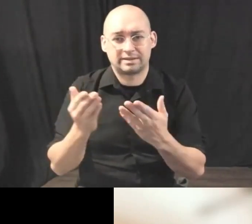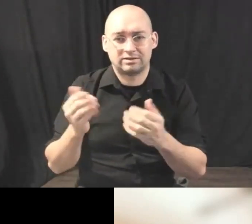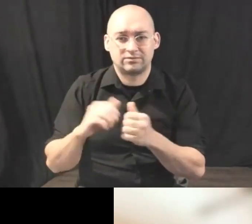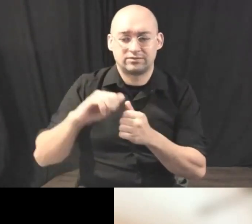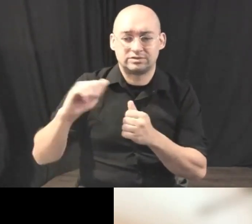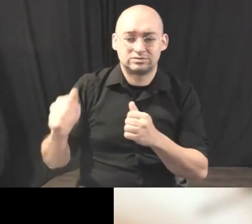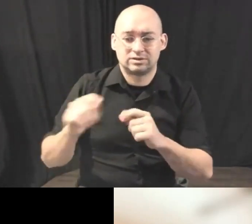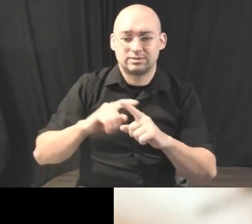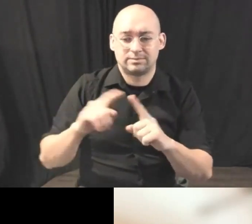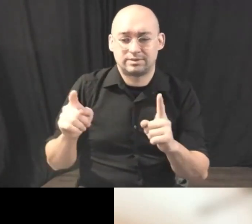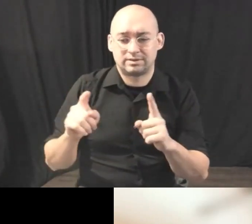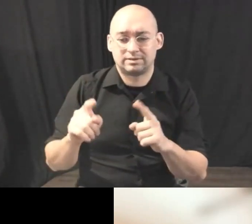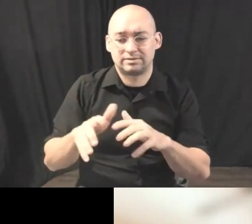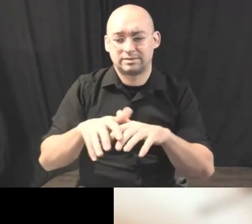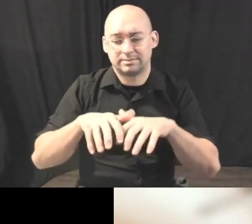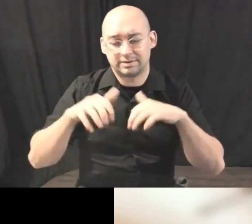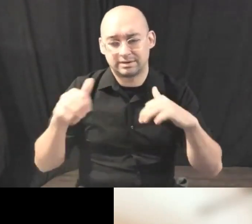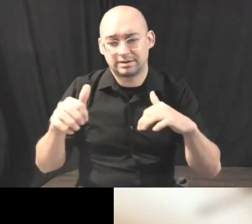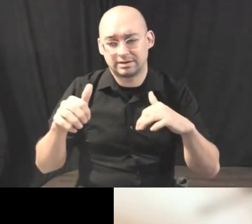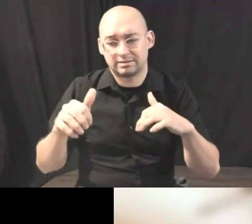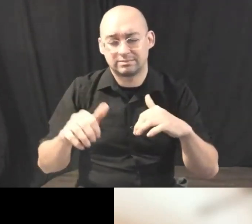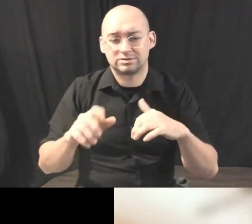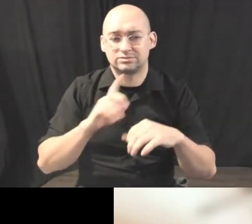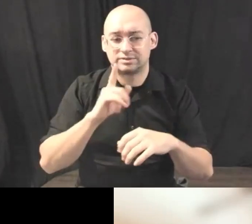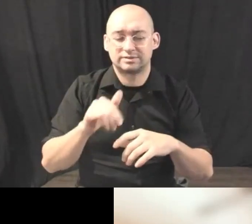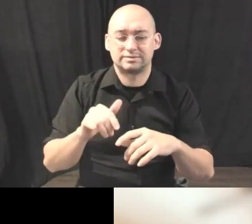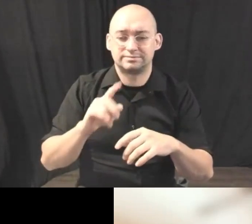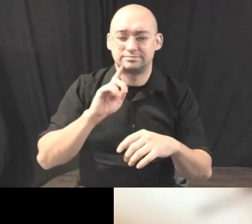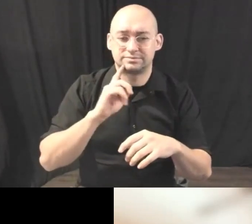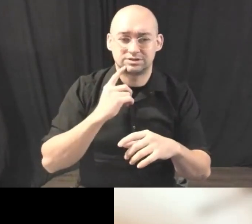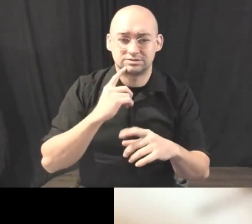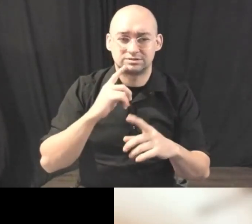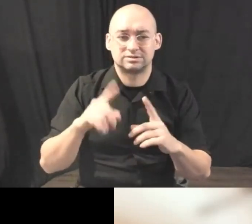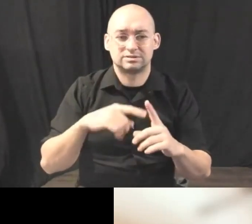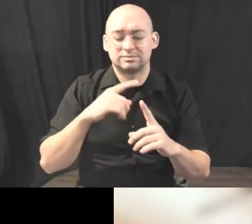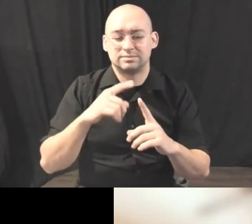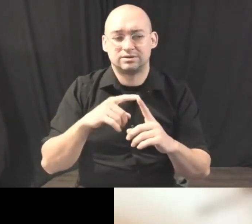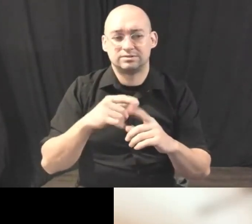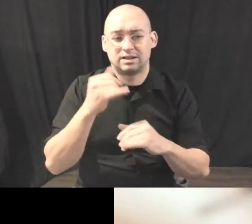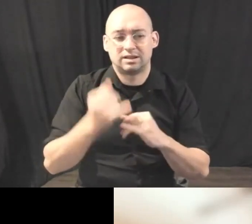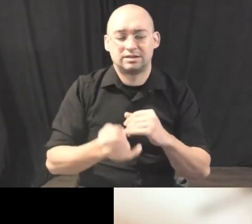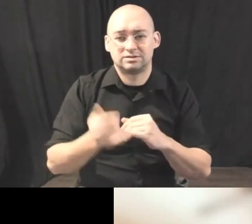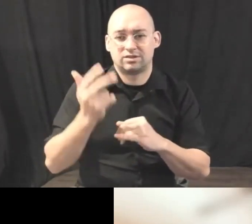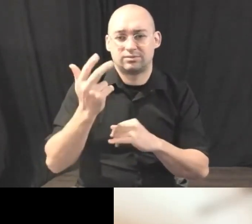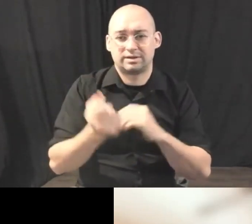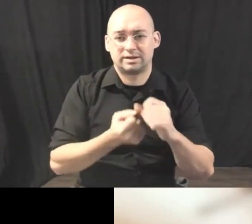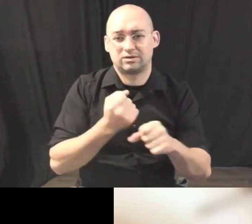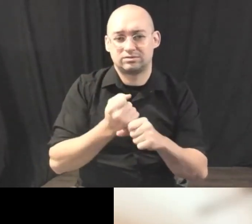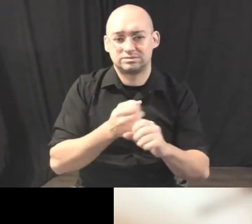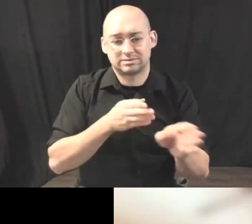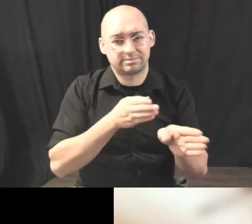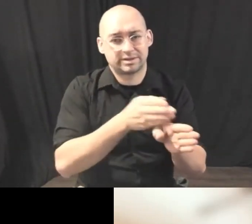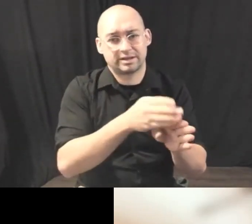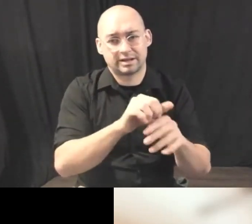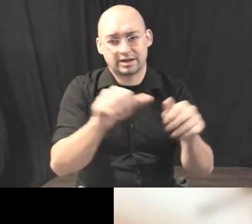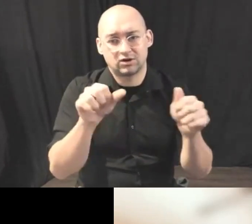know, the committee has been pretty steadfast for the last 3 years that the main areas of focus really need